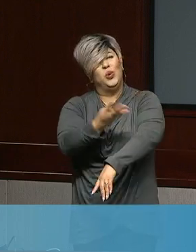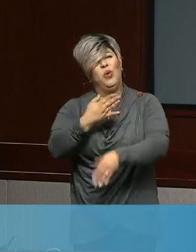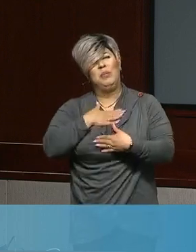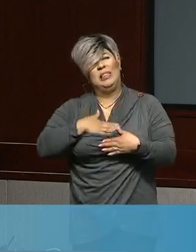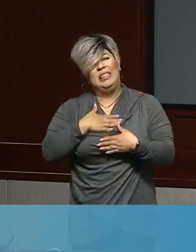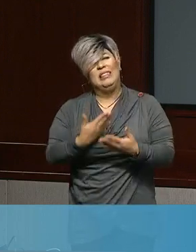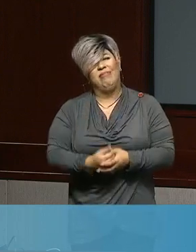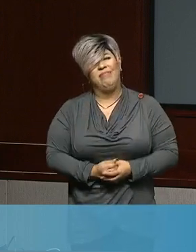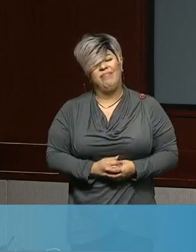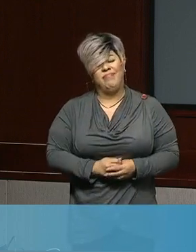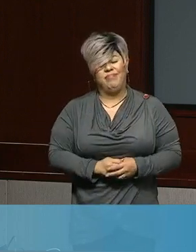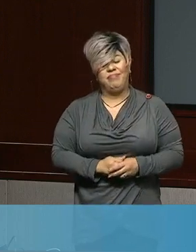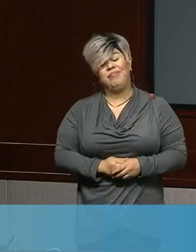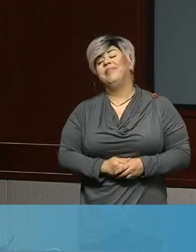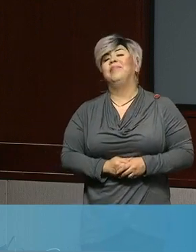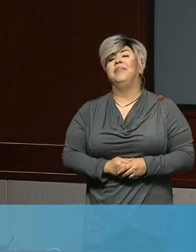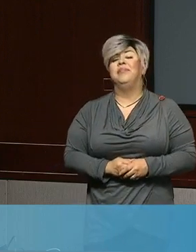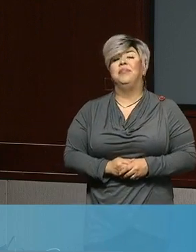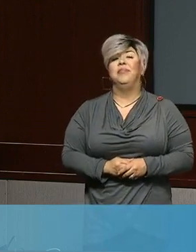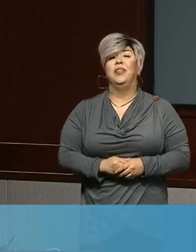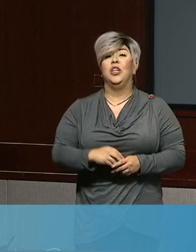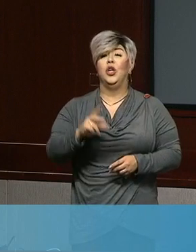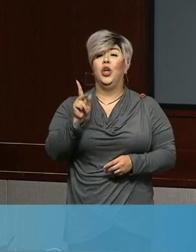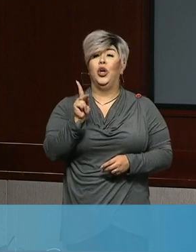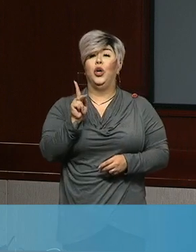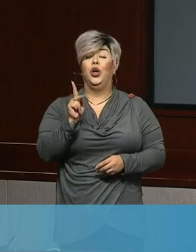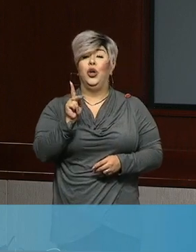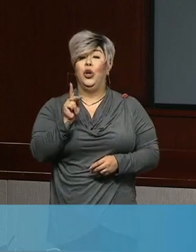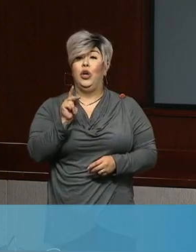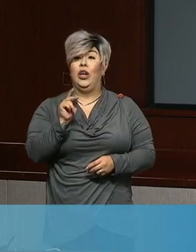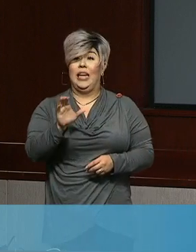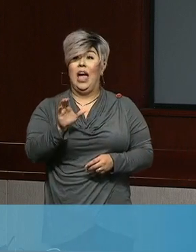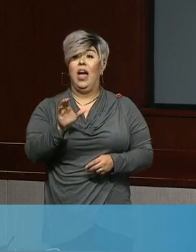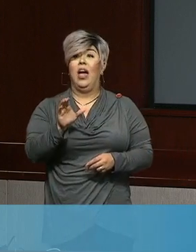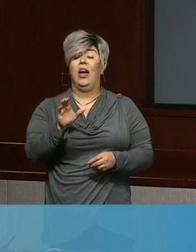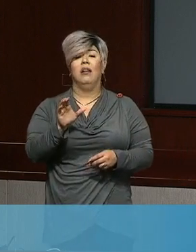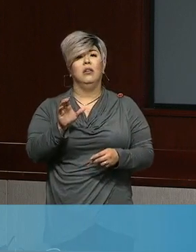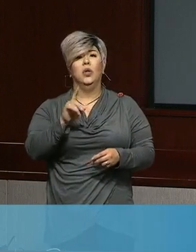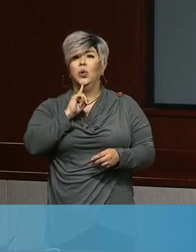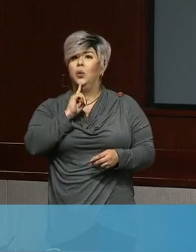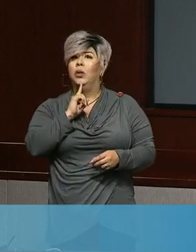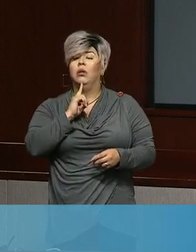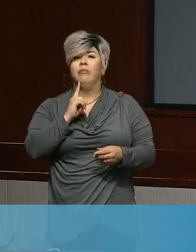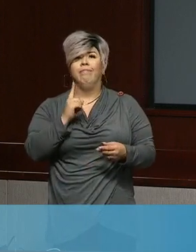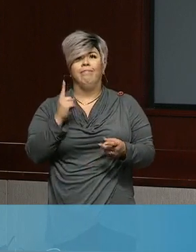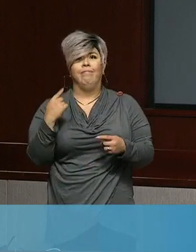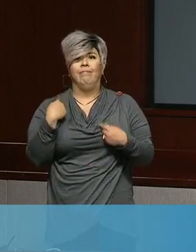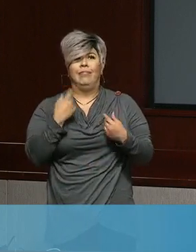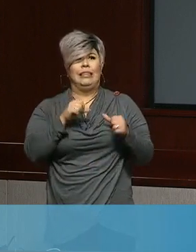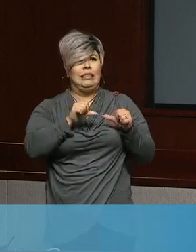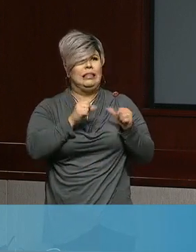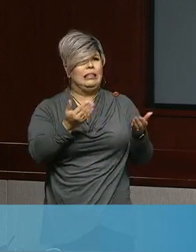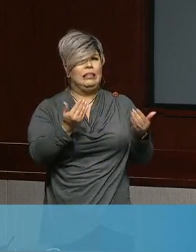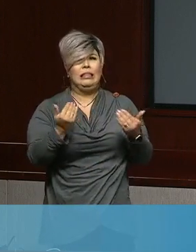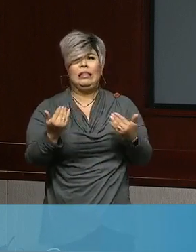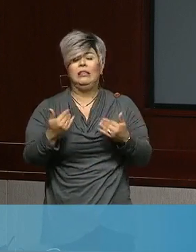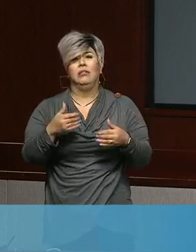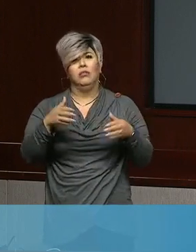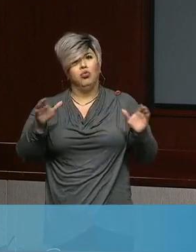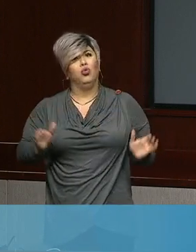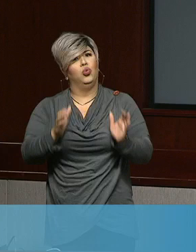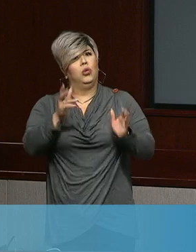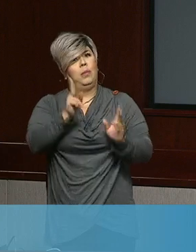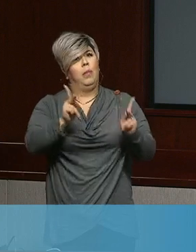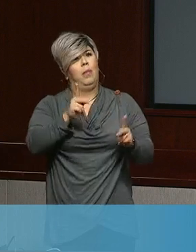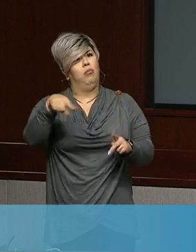please. The county is putting a strong shoulder into urging residents who've tested positive to give their plasma. In